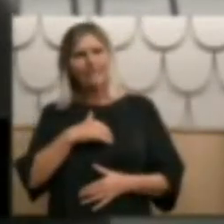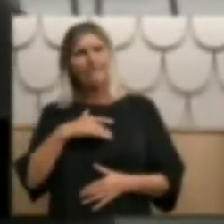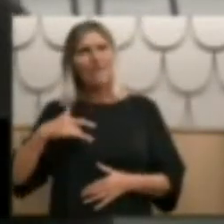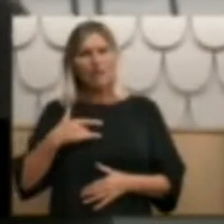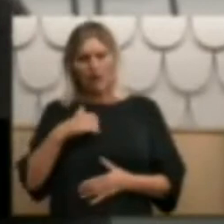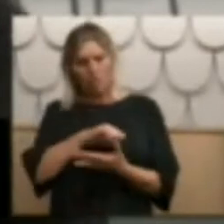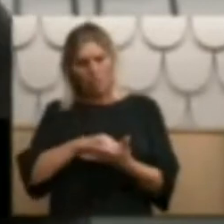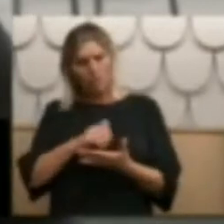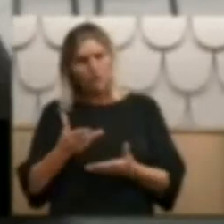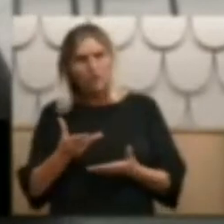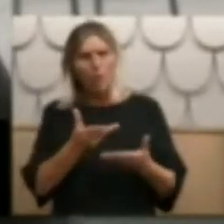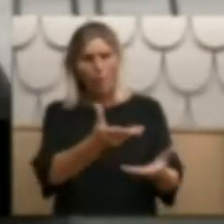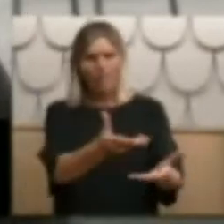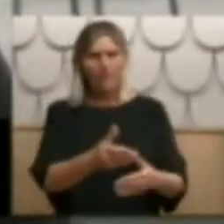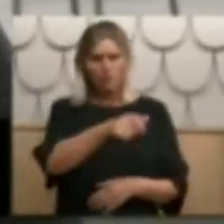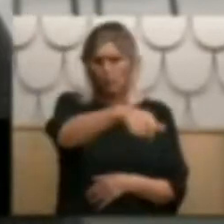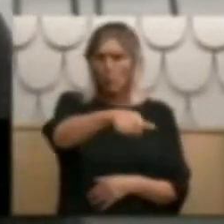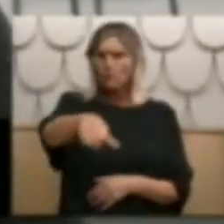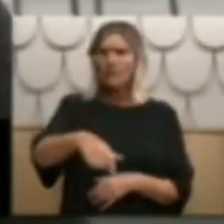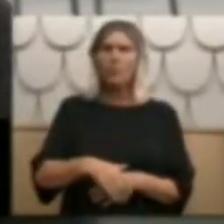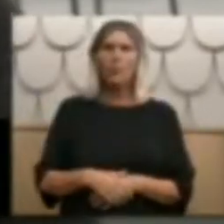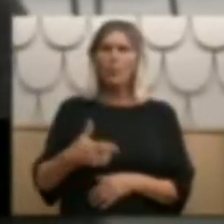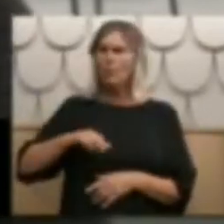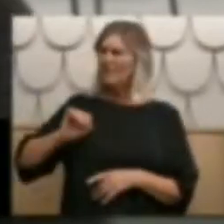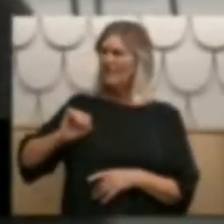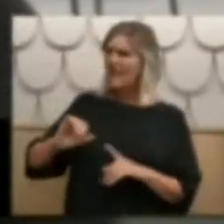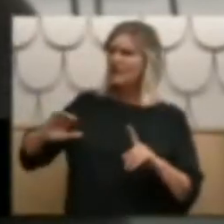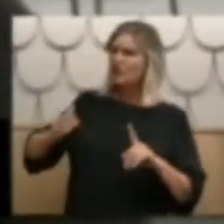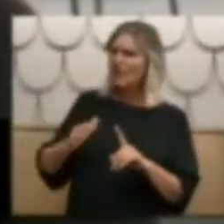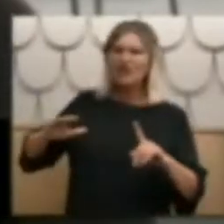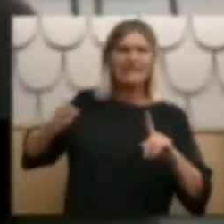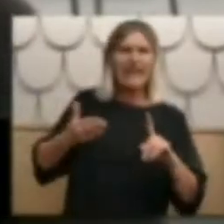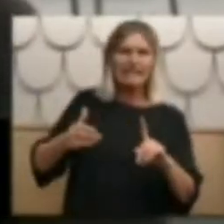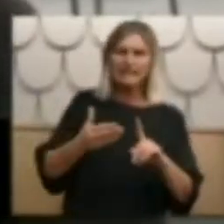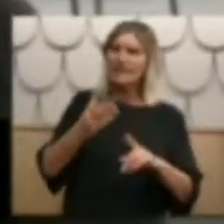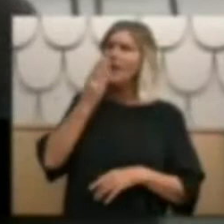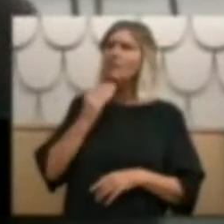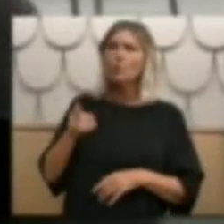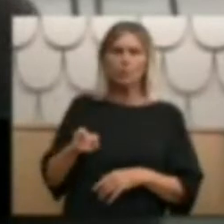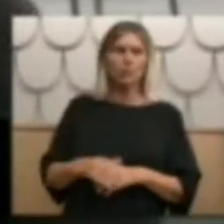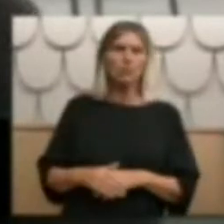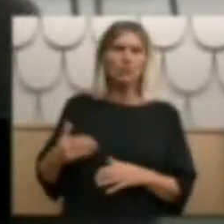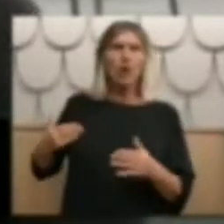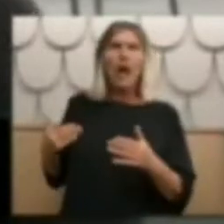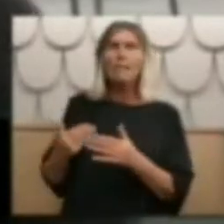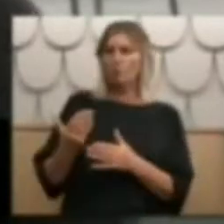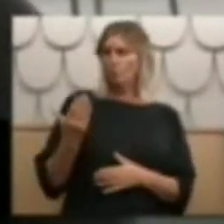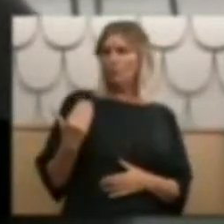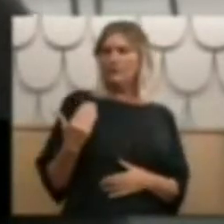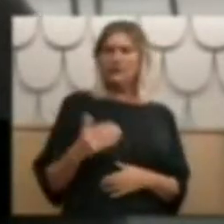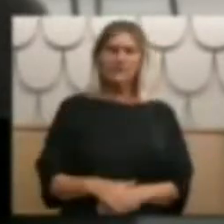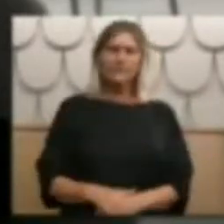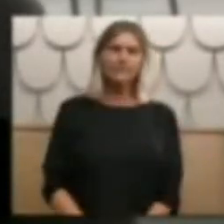in abuse for the strategy and tactics it has developed it had developed until recently.